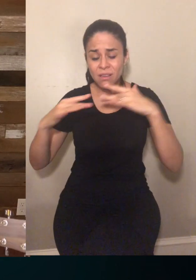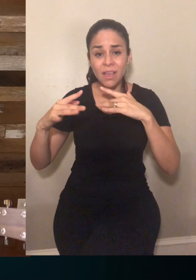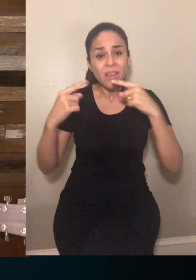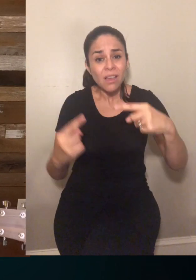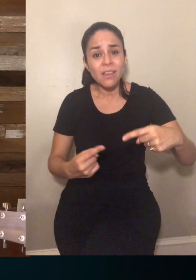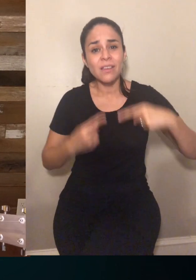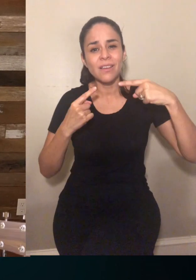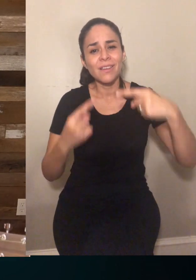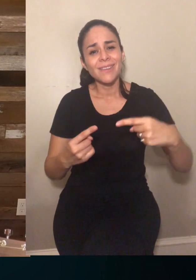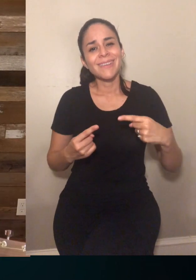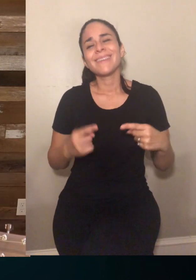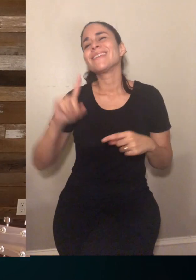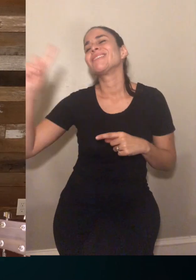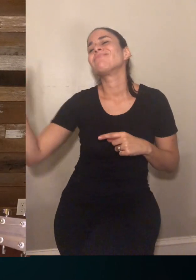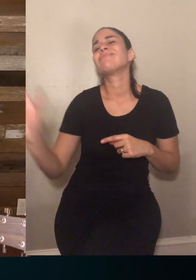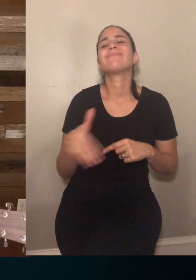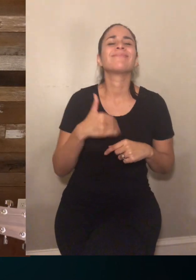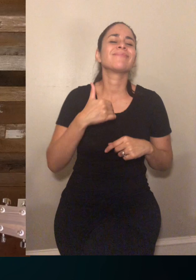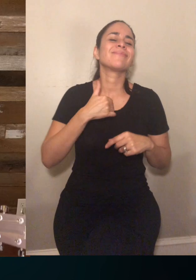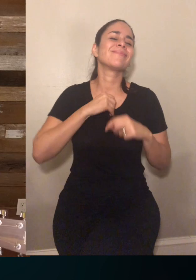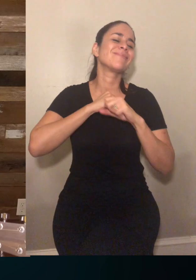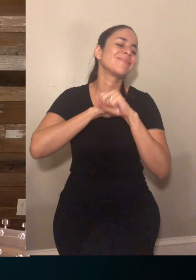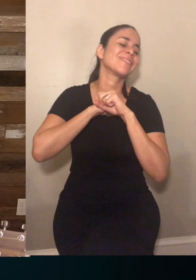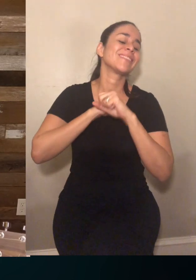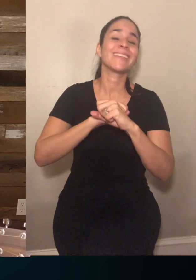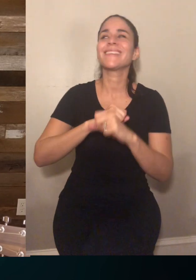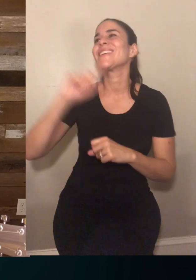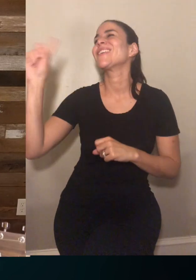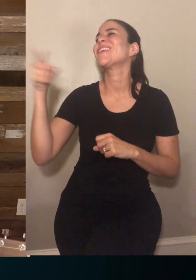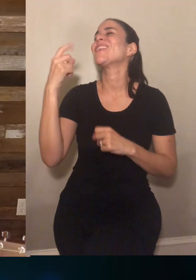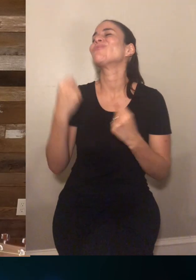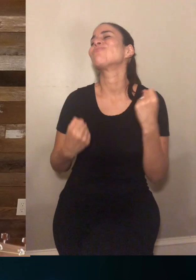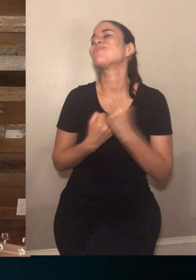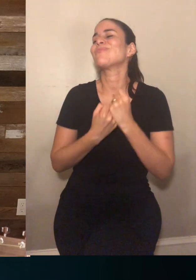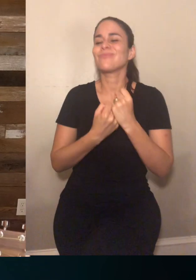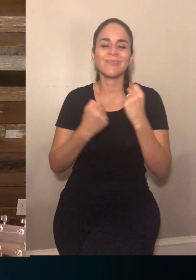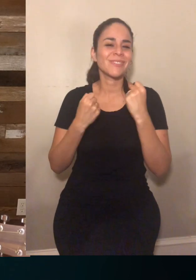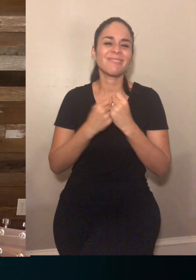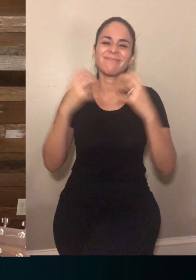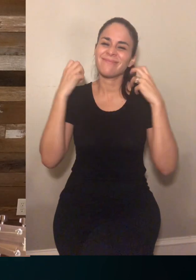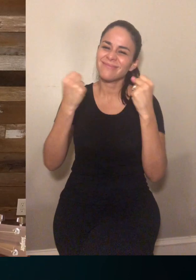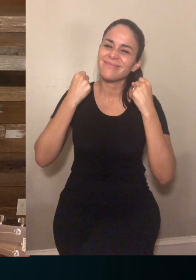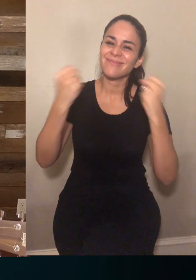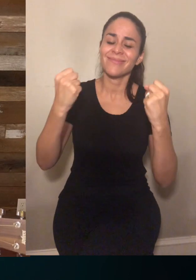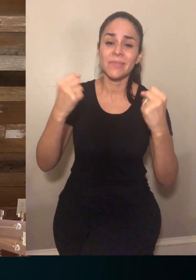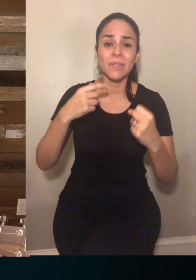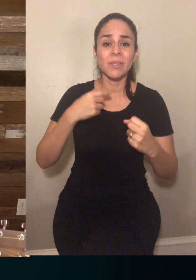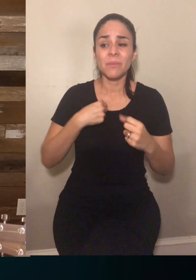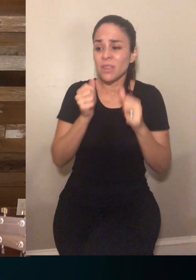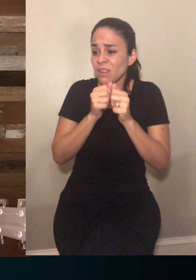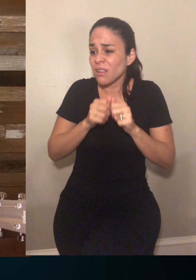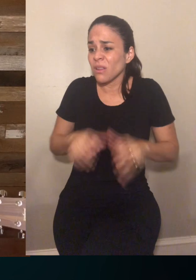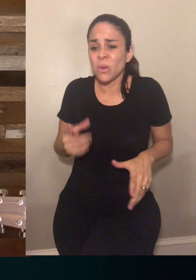you guard my soul. You alone are the anchor when the sails are